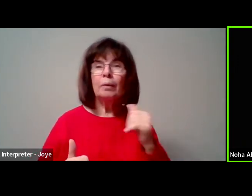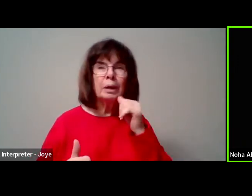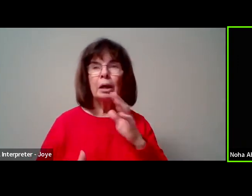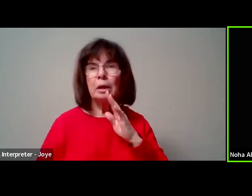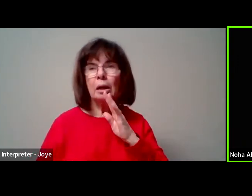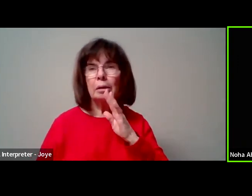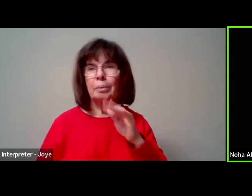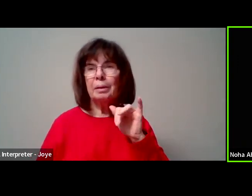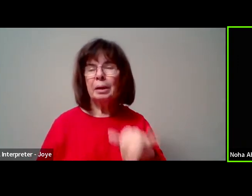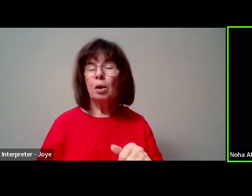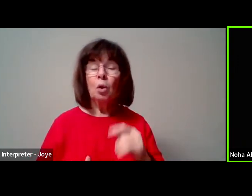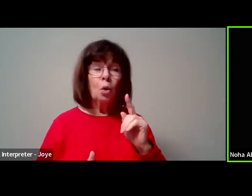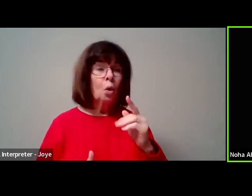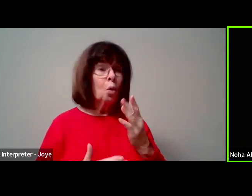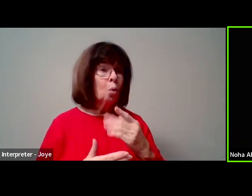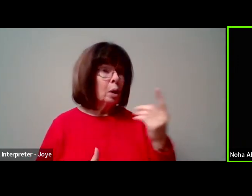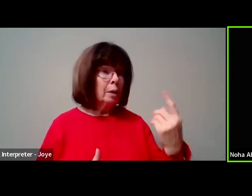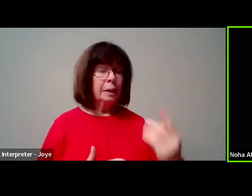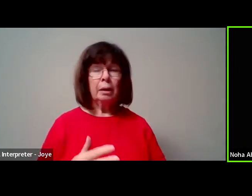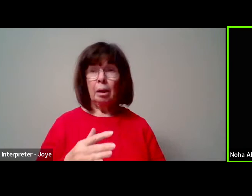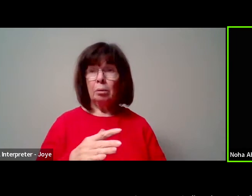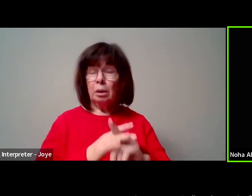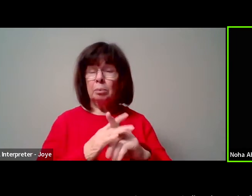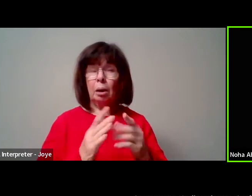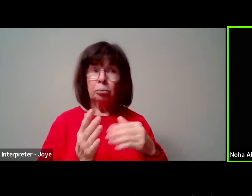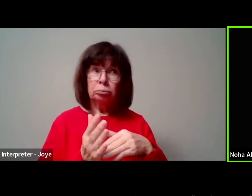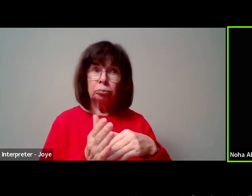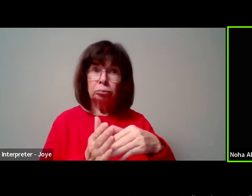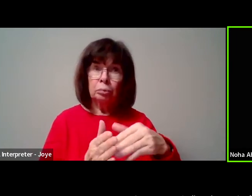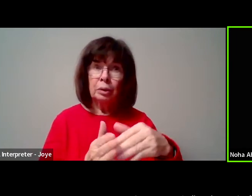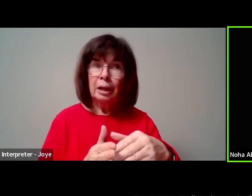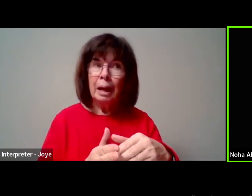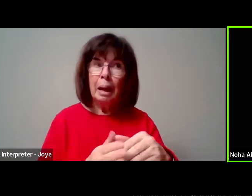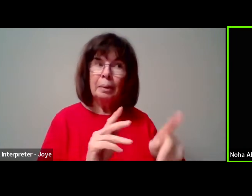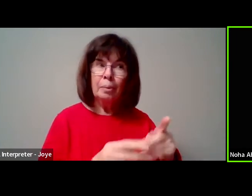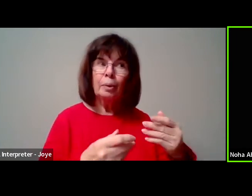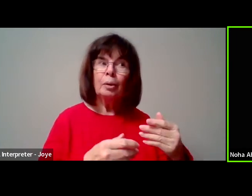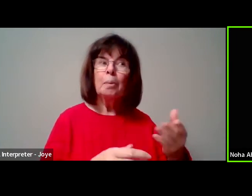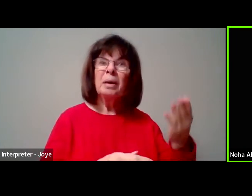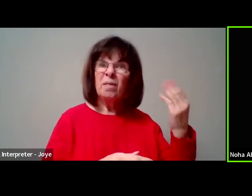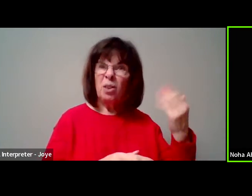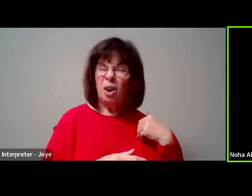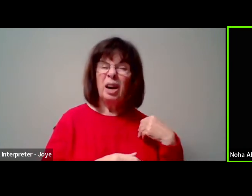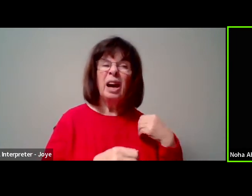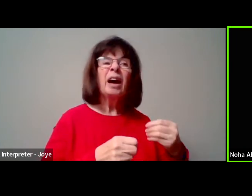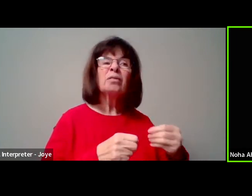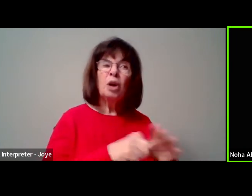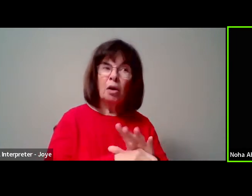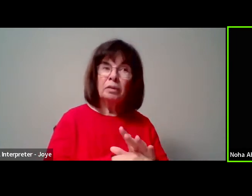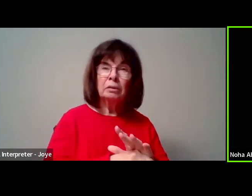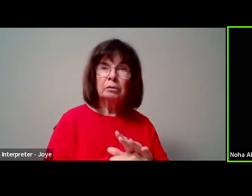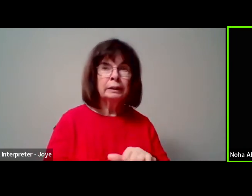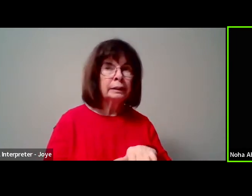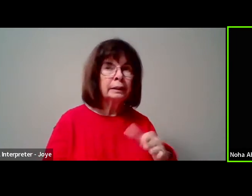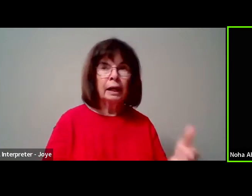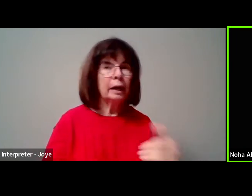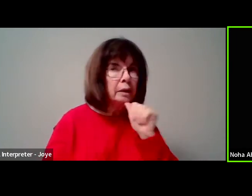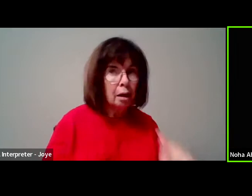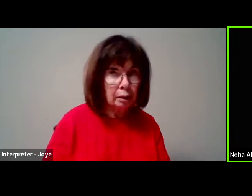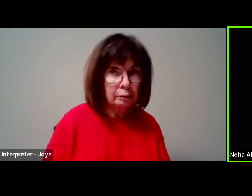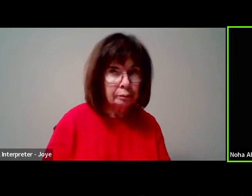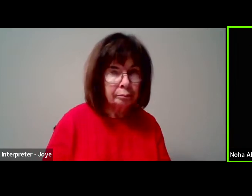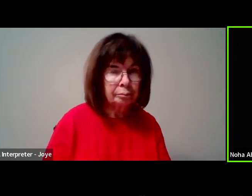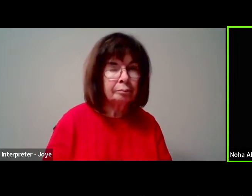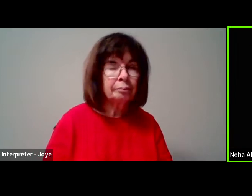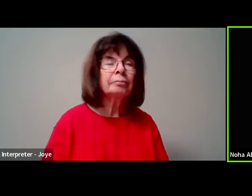a lot lately is folks who have had COVID before and didn't die, and it's like,